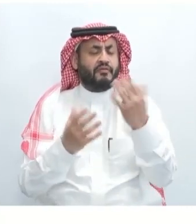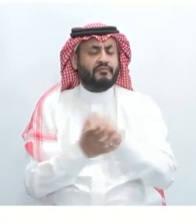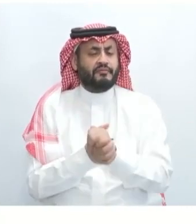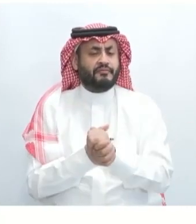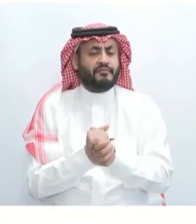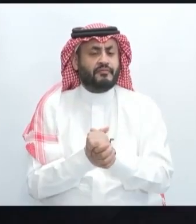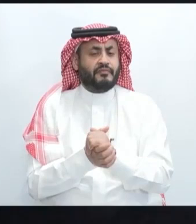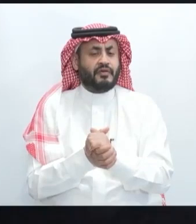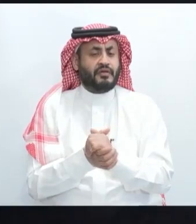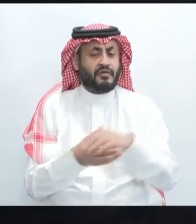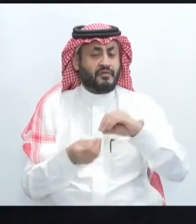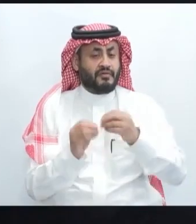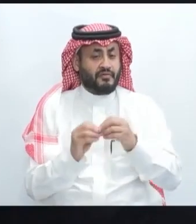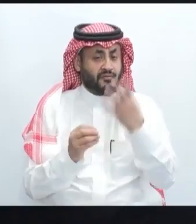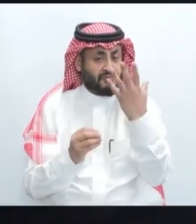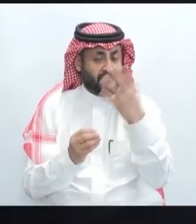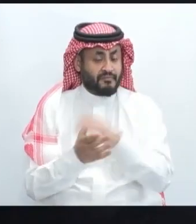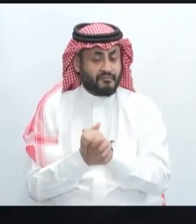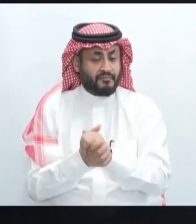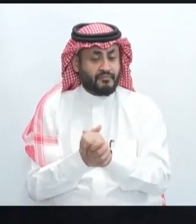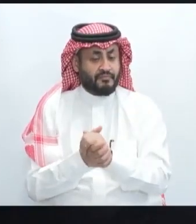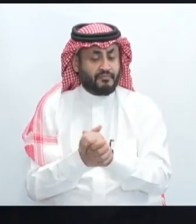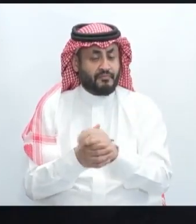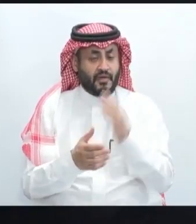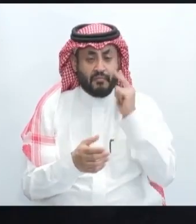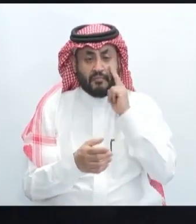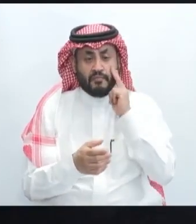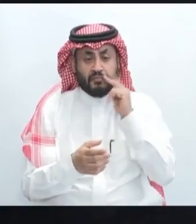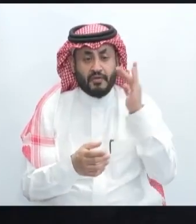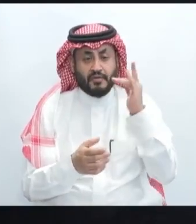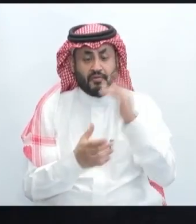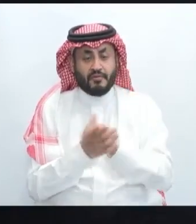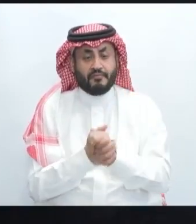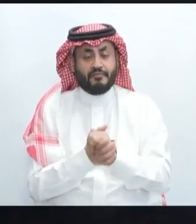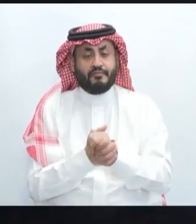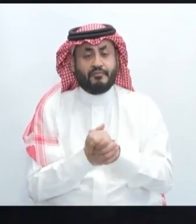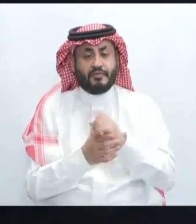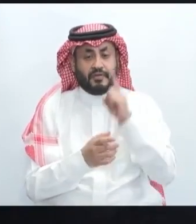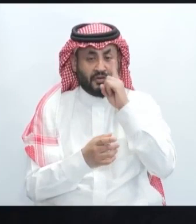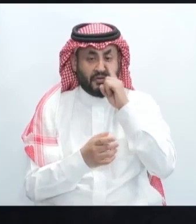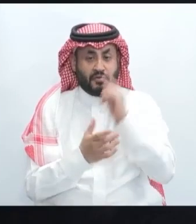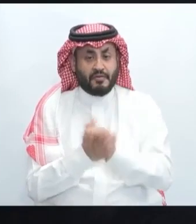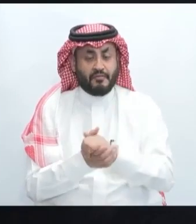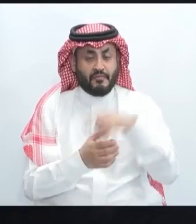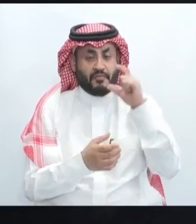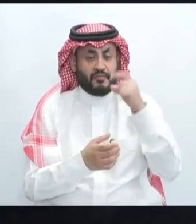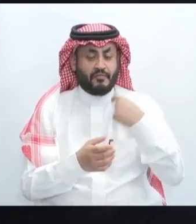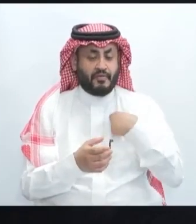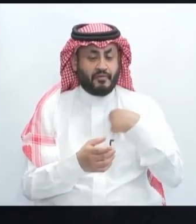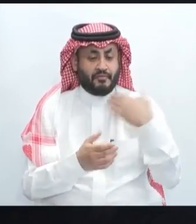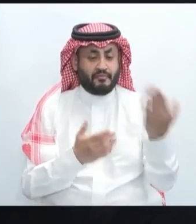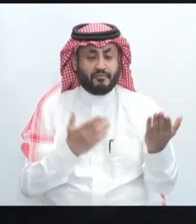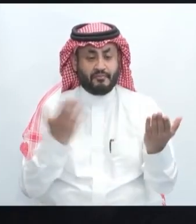me which one has the colors? They are pink, green, yellow, blue, and white. Are they